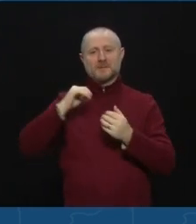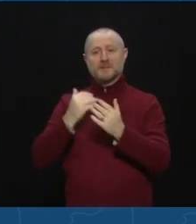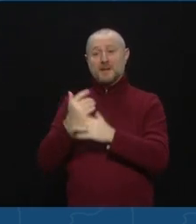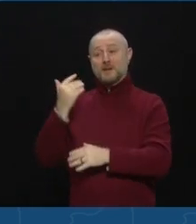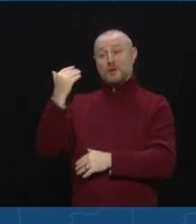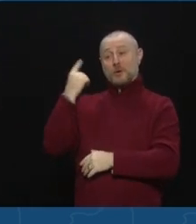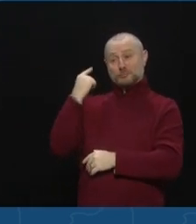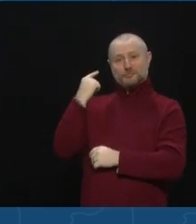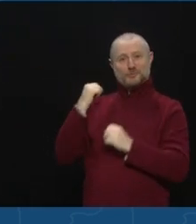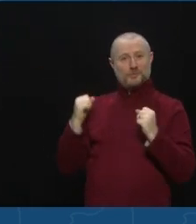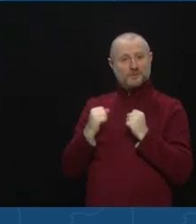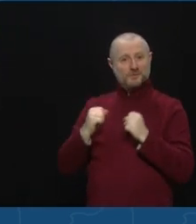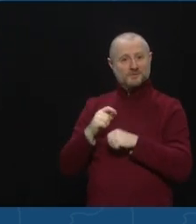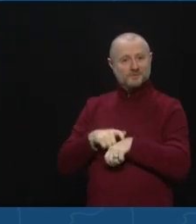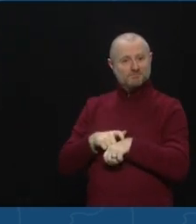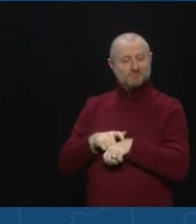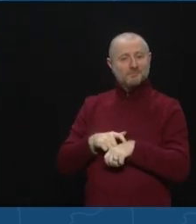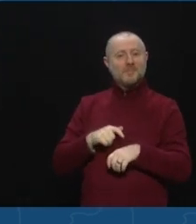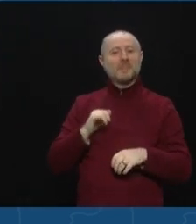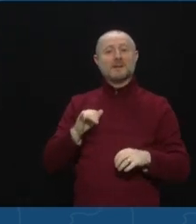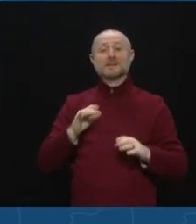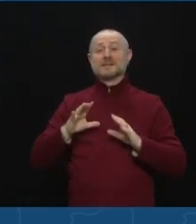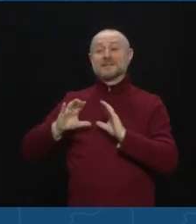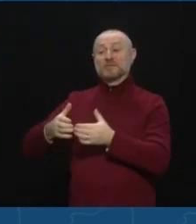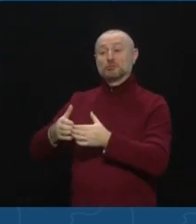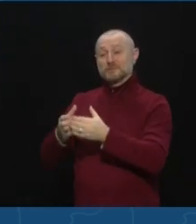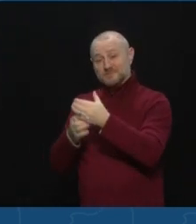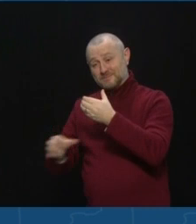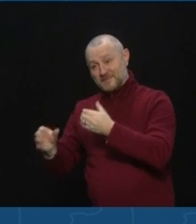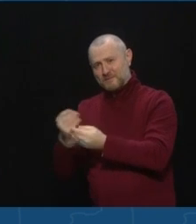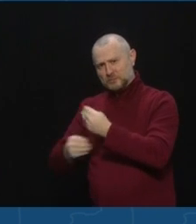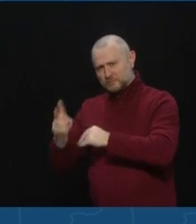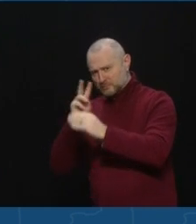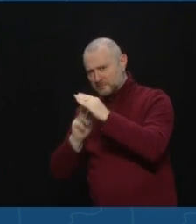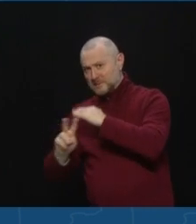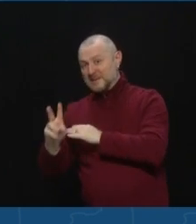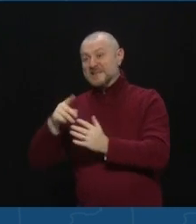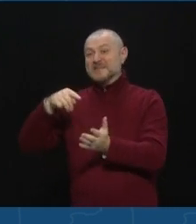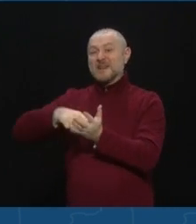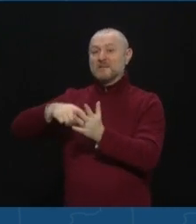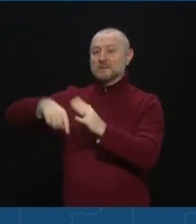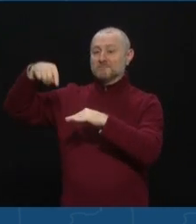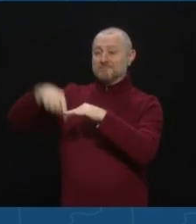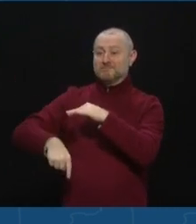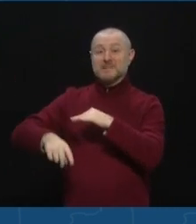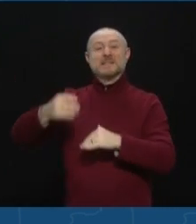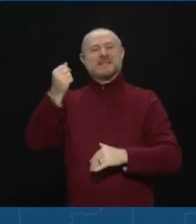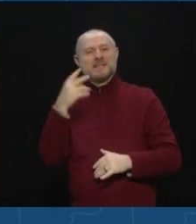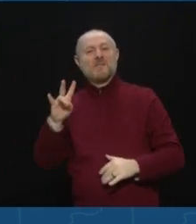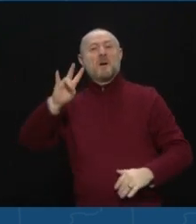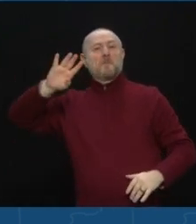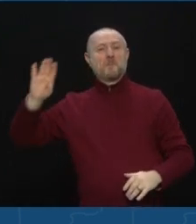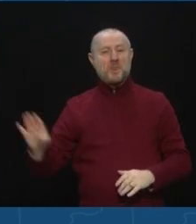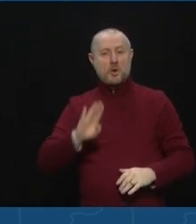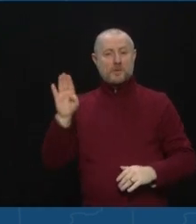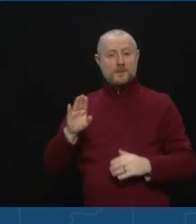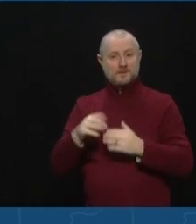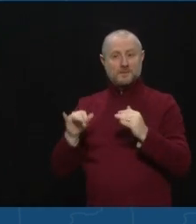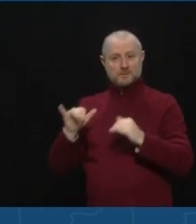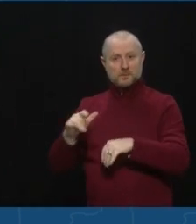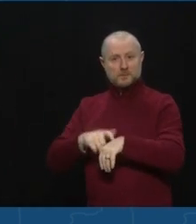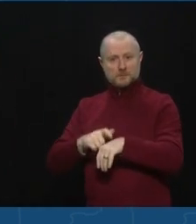year, when the division of budget projected deficits totaling $17 billion during that same time